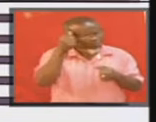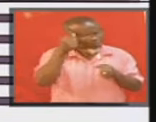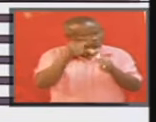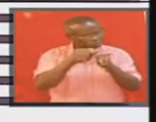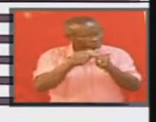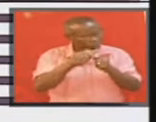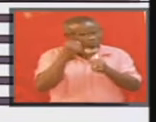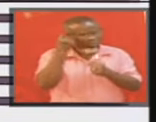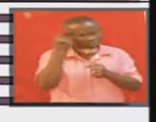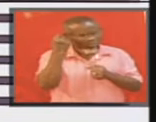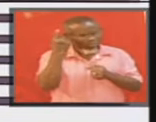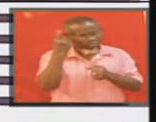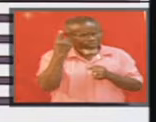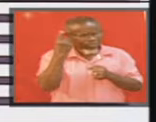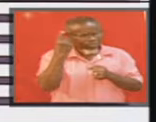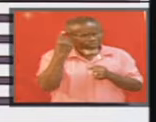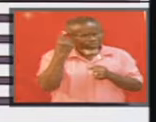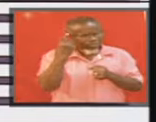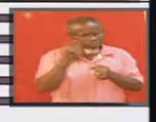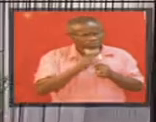to take the rest of the conference forward.